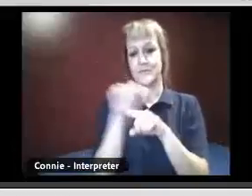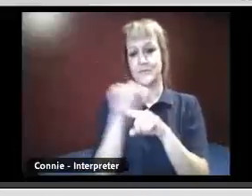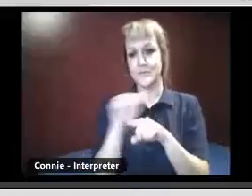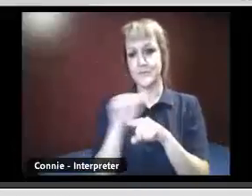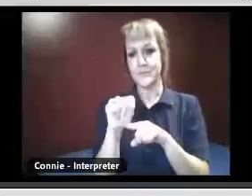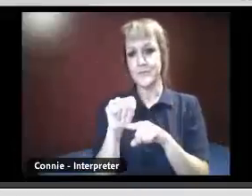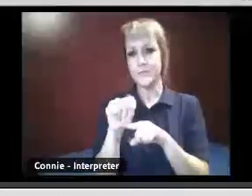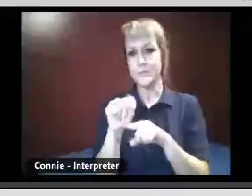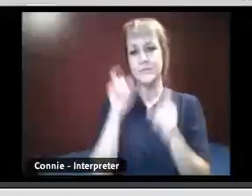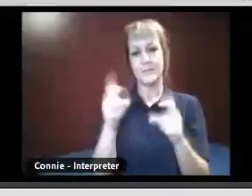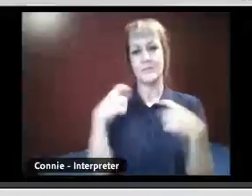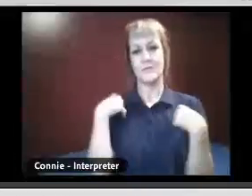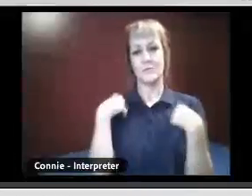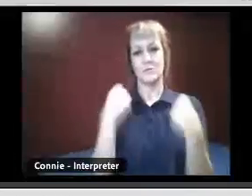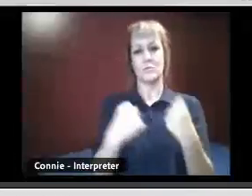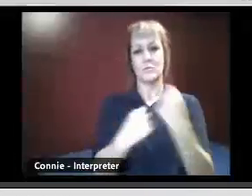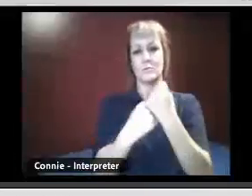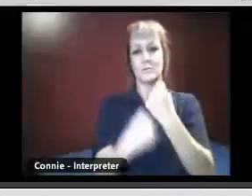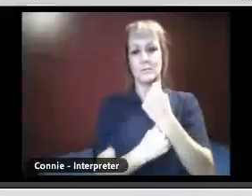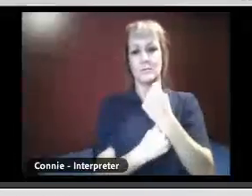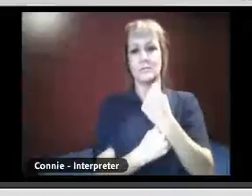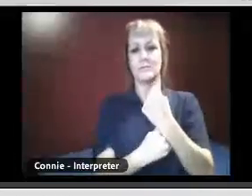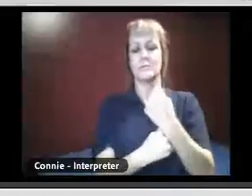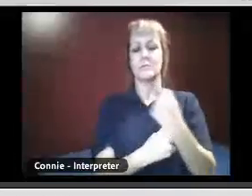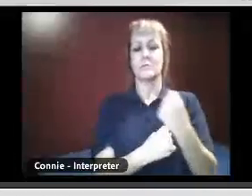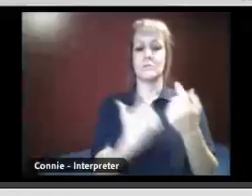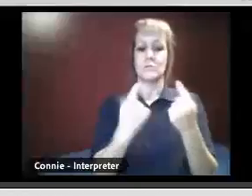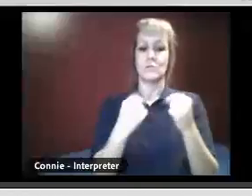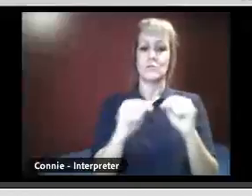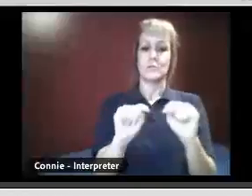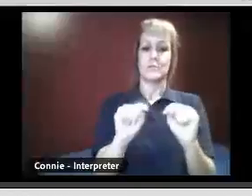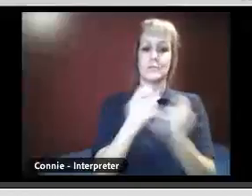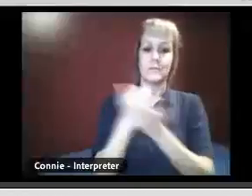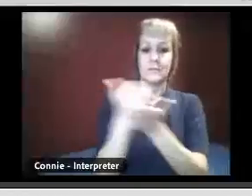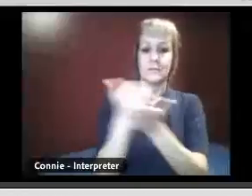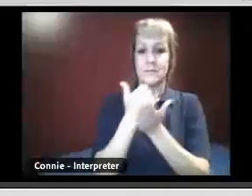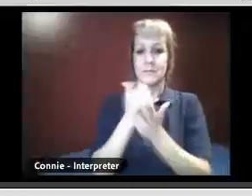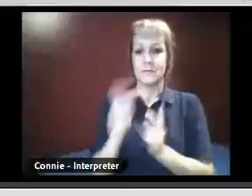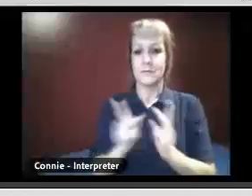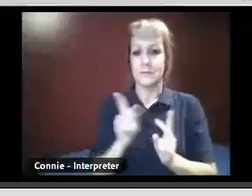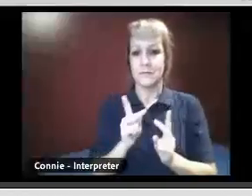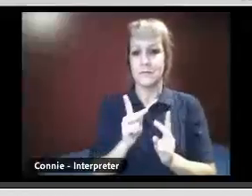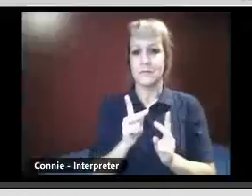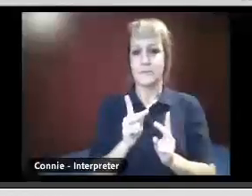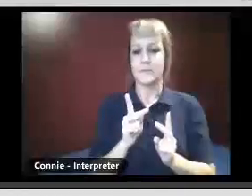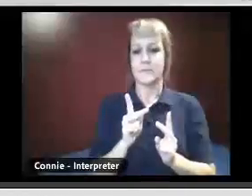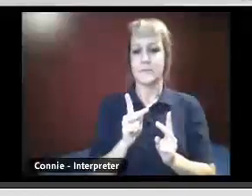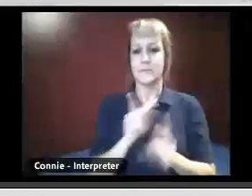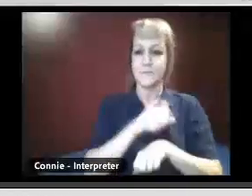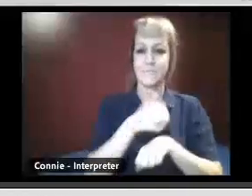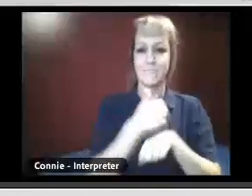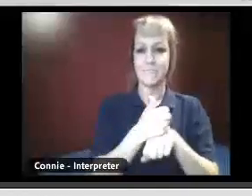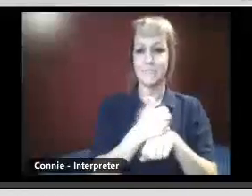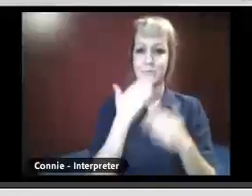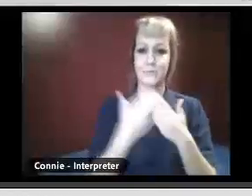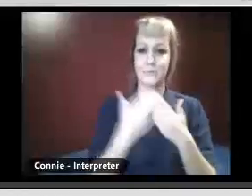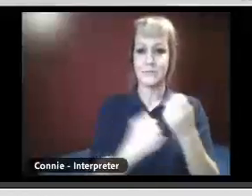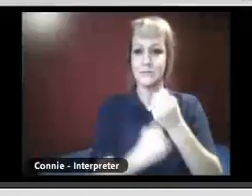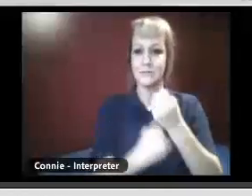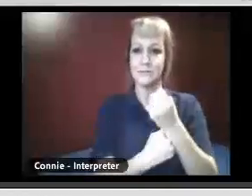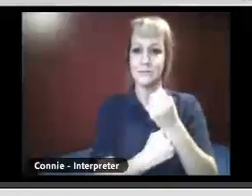a very strong foundation, in trying to help people come to that ground, where they see a